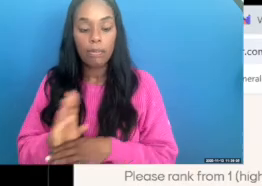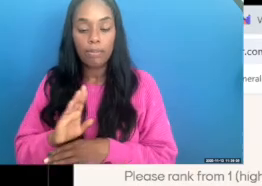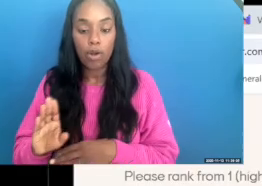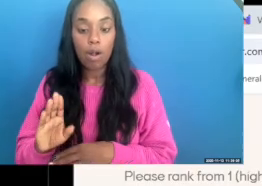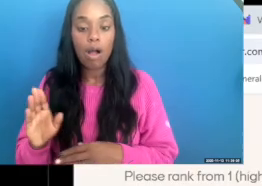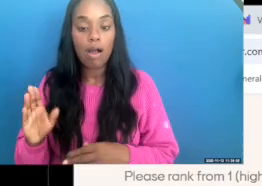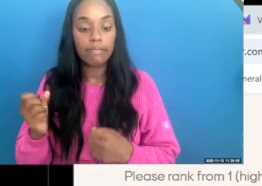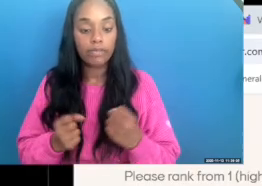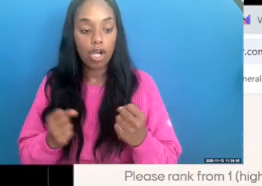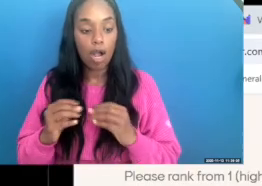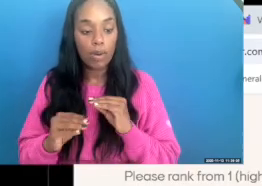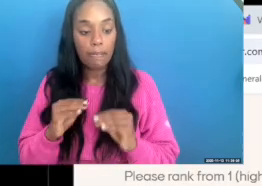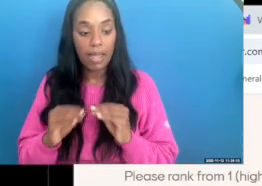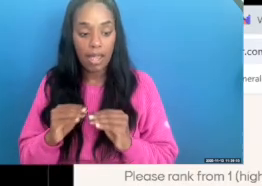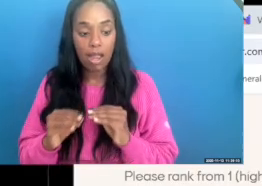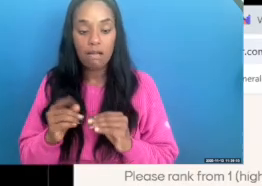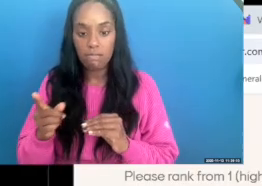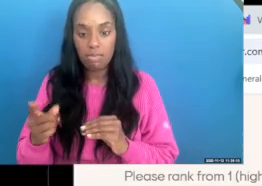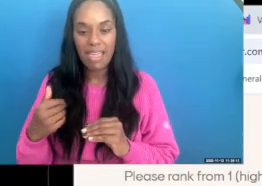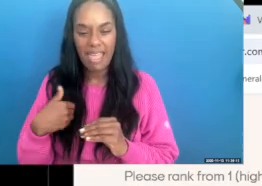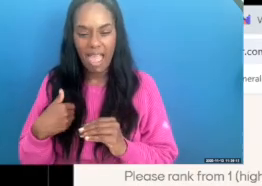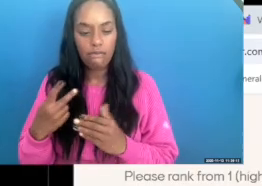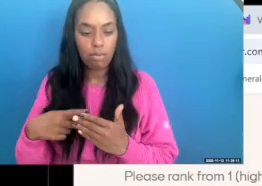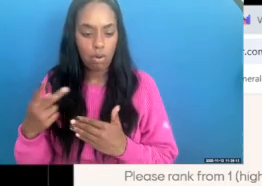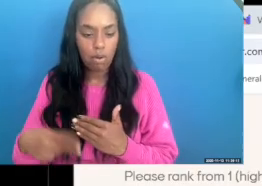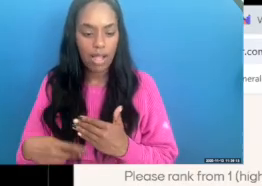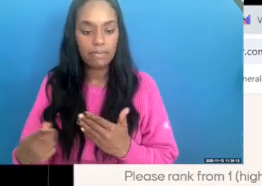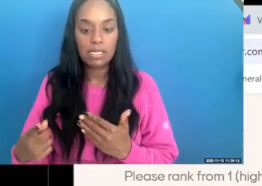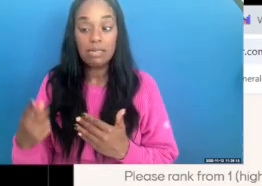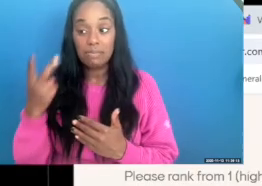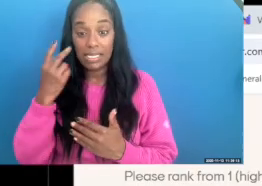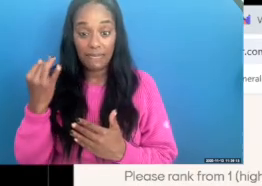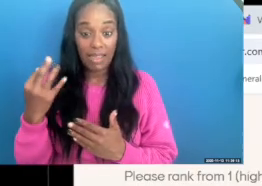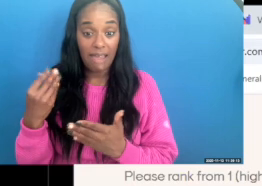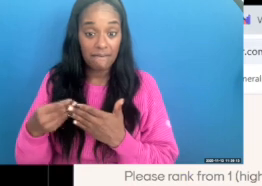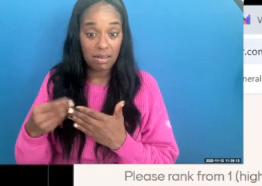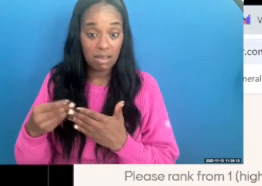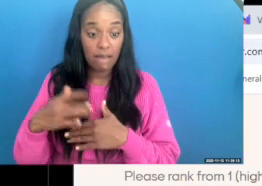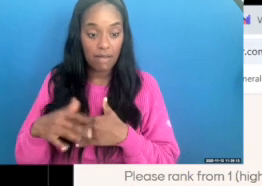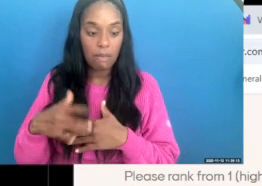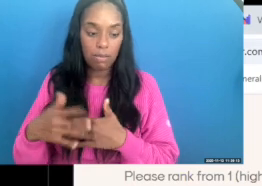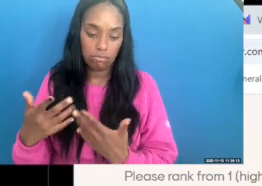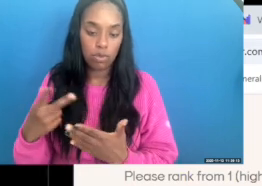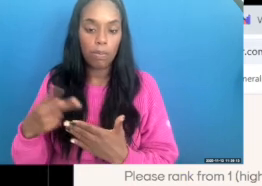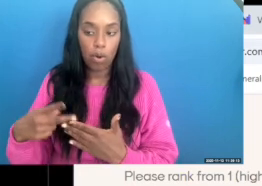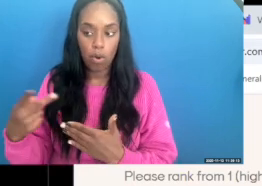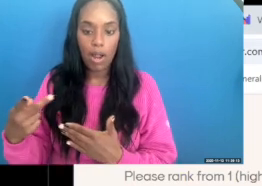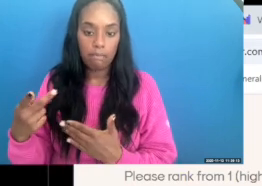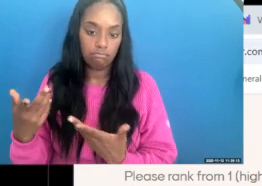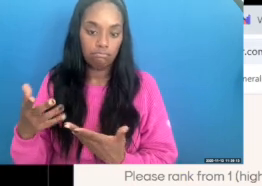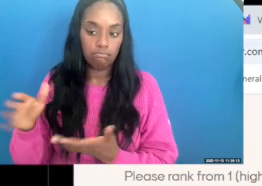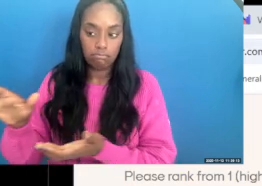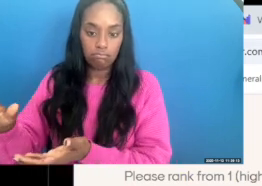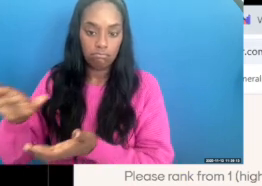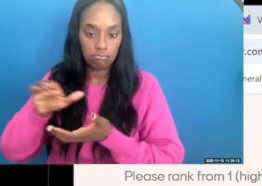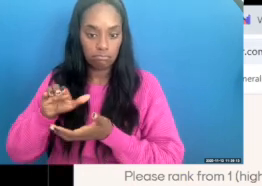All. We also connected with the Bureau of Automotive Repair, who runs complementary programs, to see if they had funding available, which they